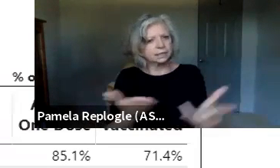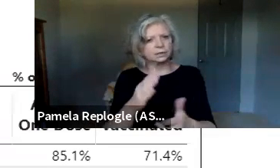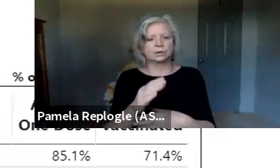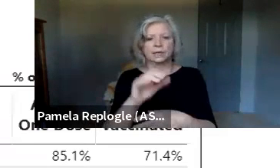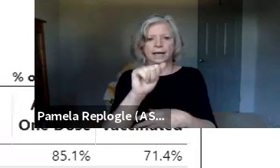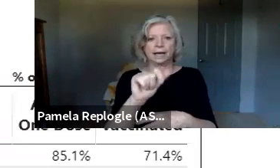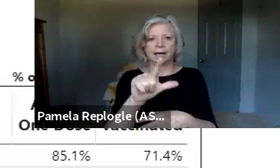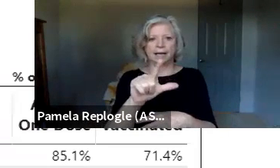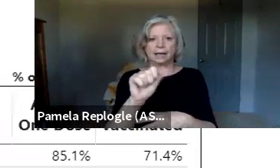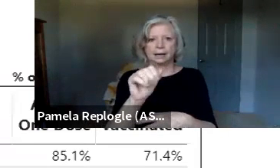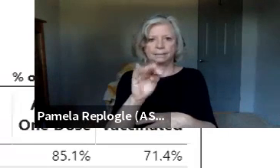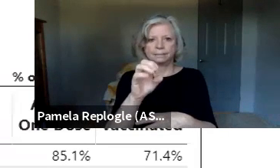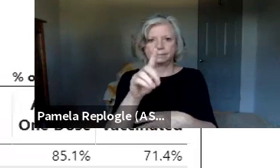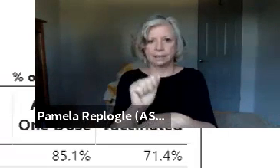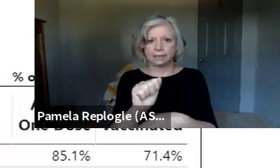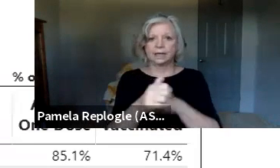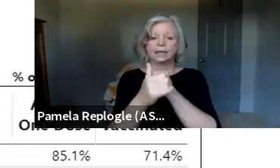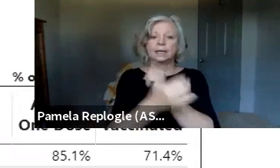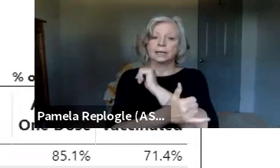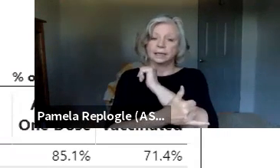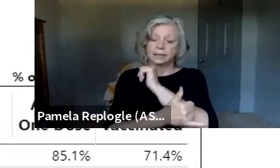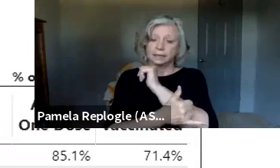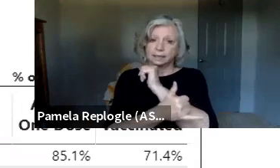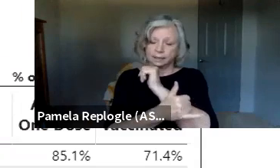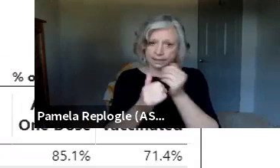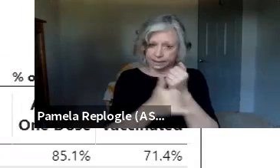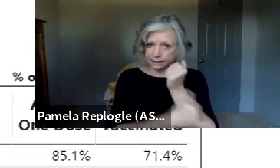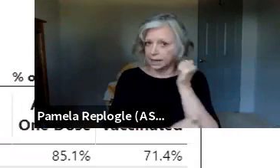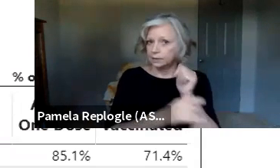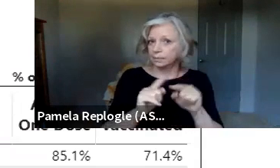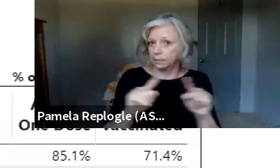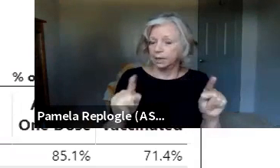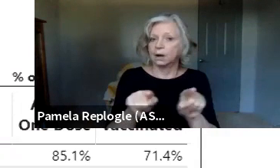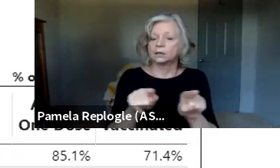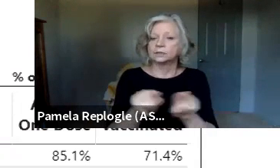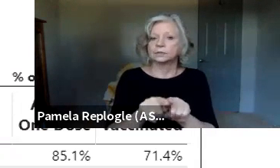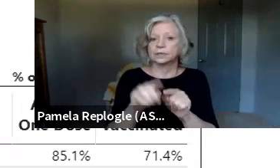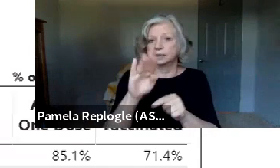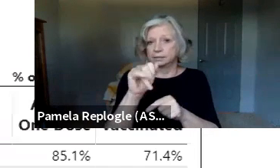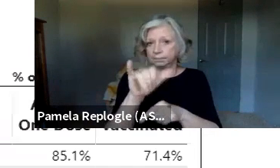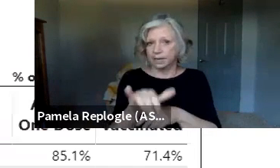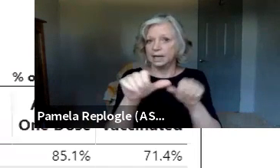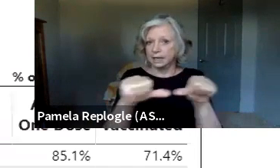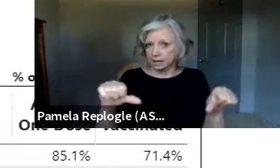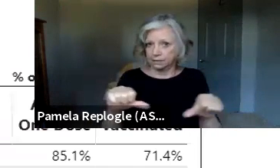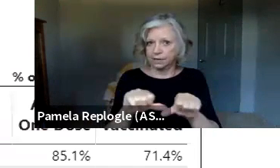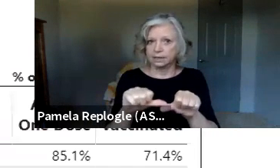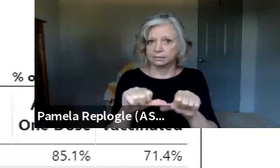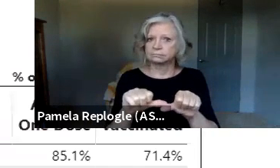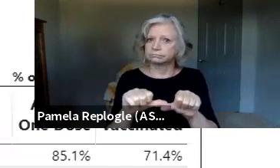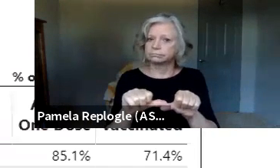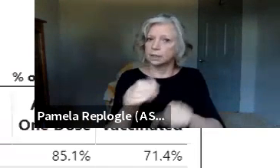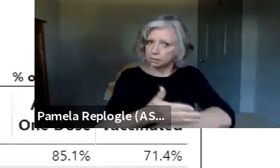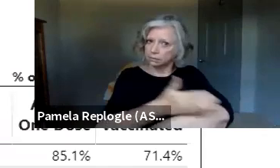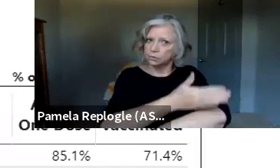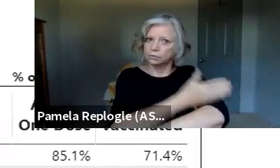but really around the Bay Area. Some of the highest vaccination rates in the country, and frankly, we're doing as